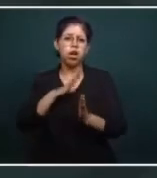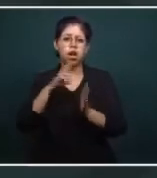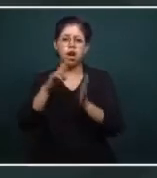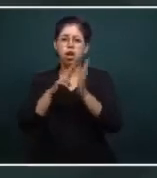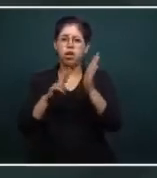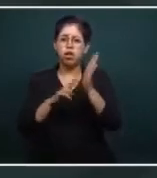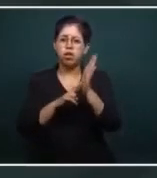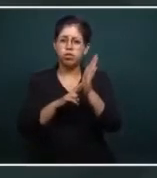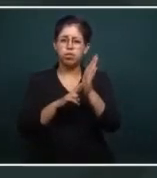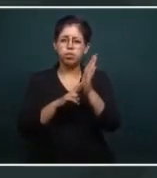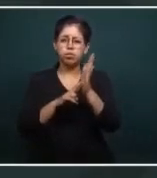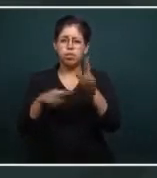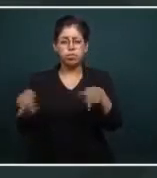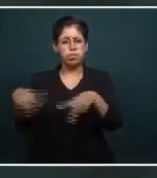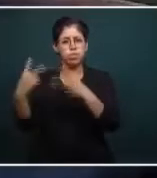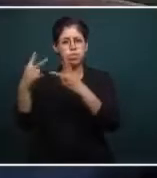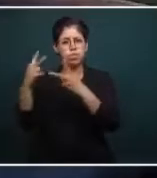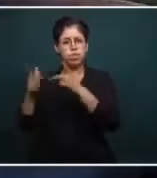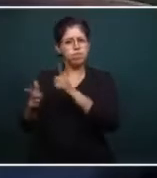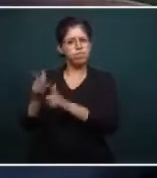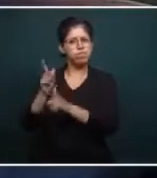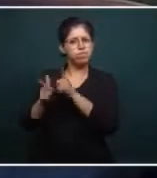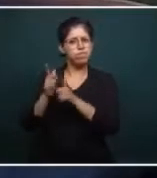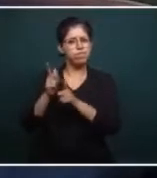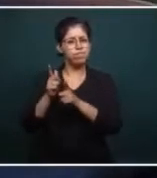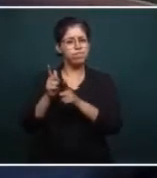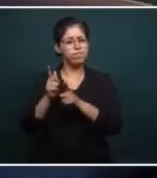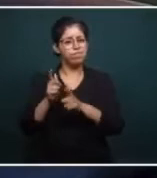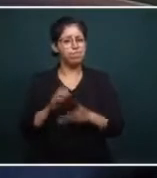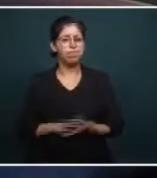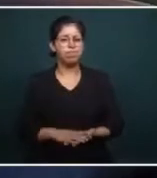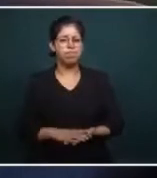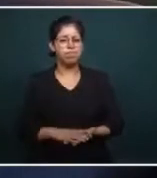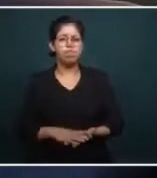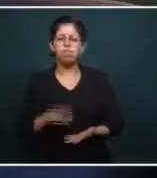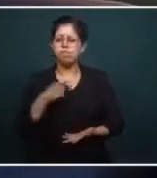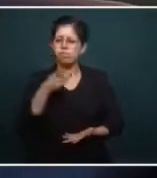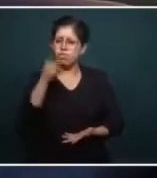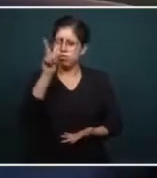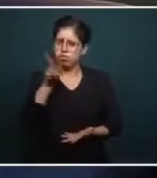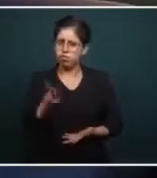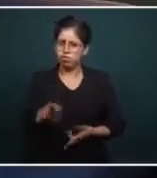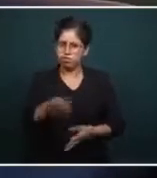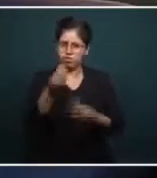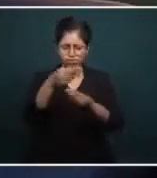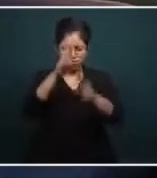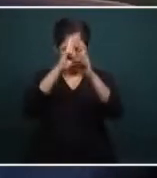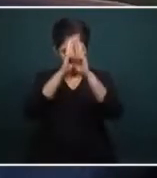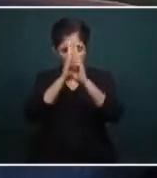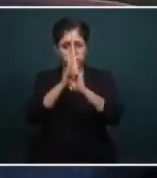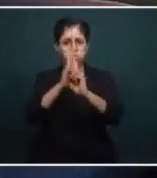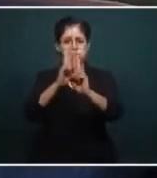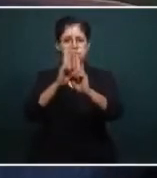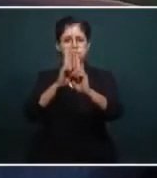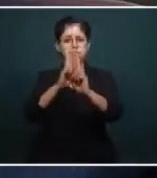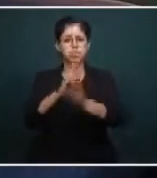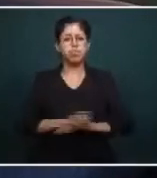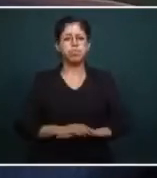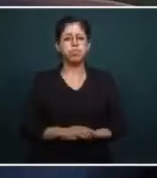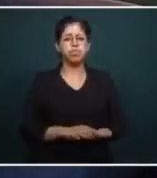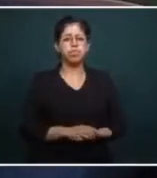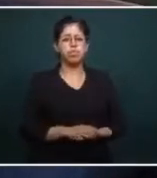indiscriminada. indiscriminate of arms. Lo digo con todo respeto. I say it with all respect. No